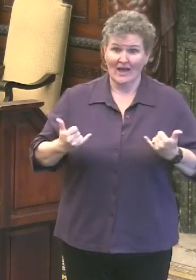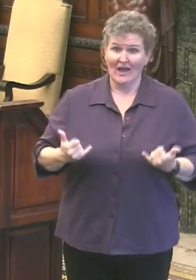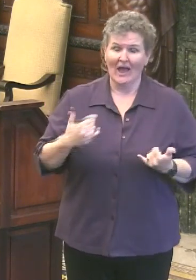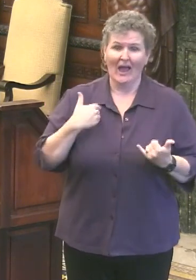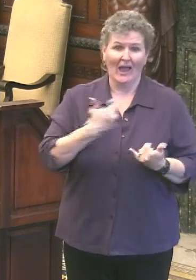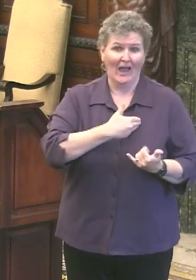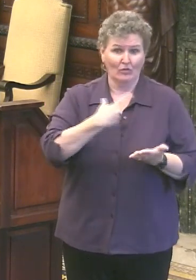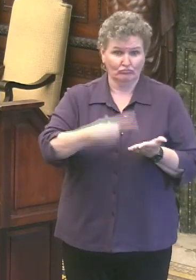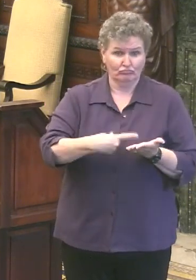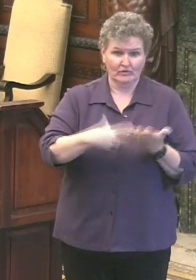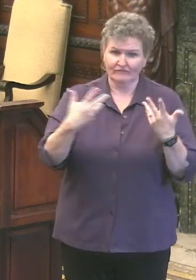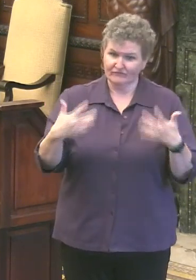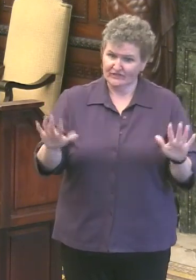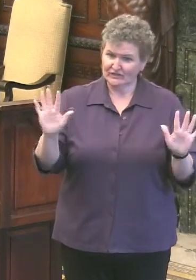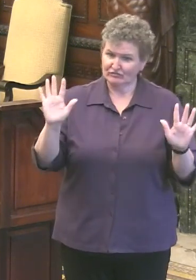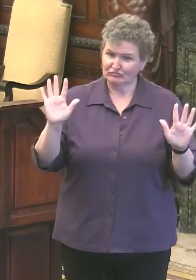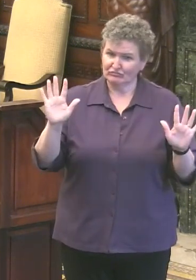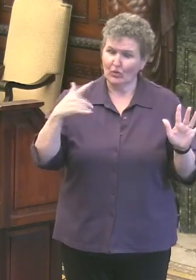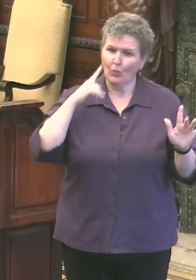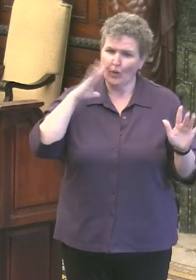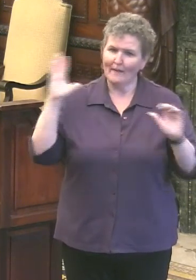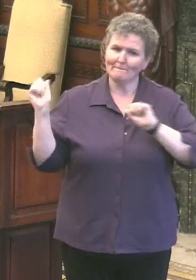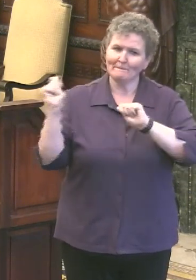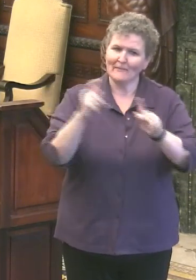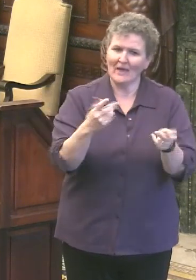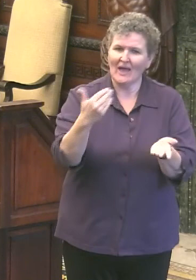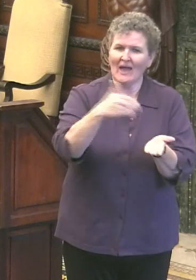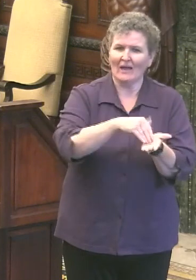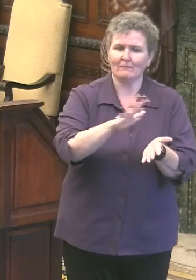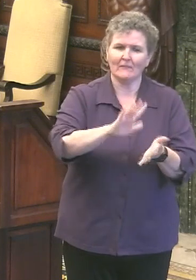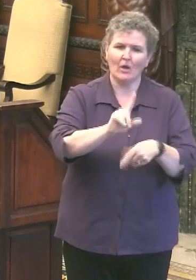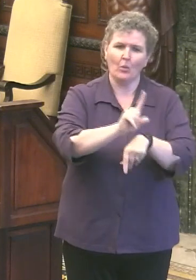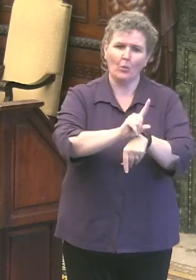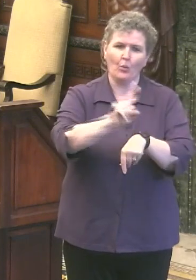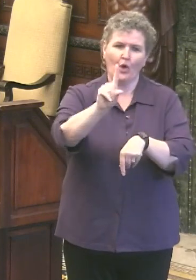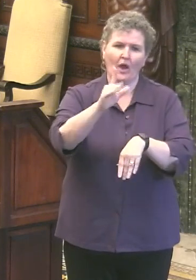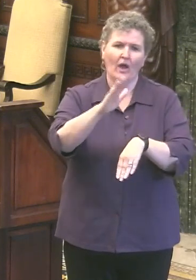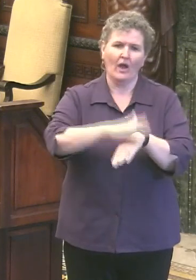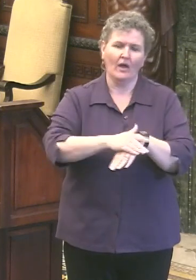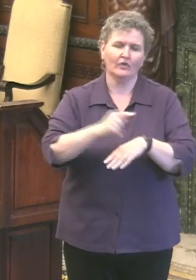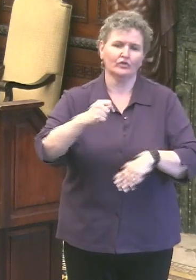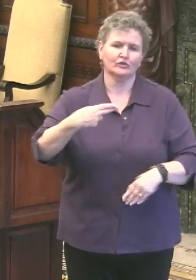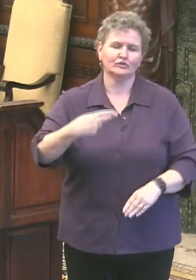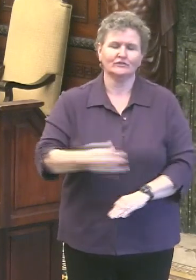today's daily briefing. We will resume again at 1 p.m. on Thursday.